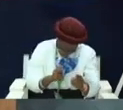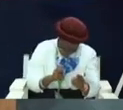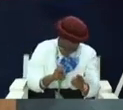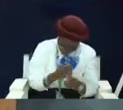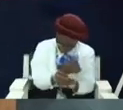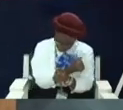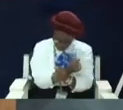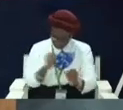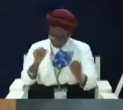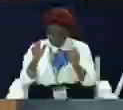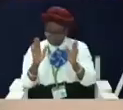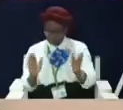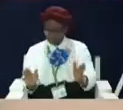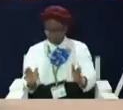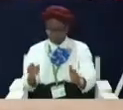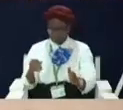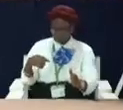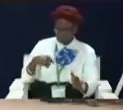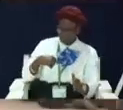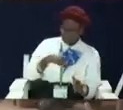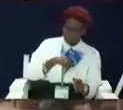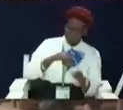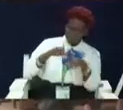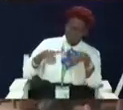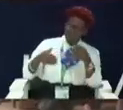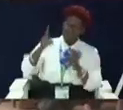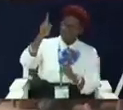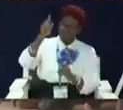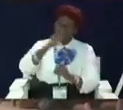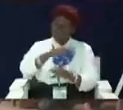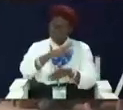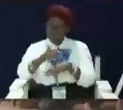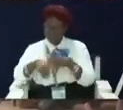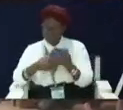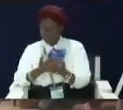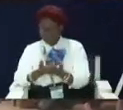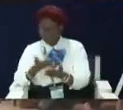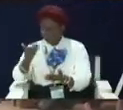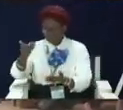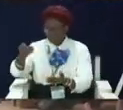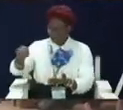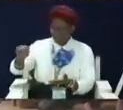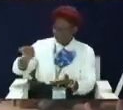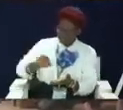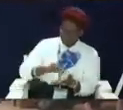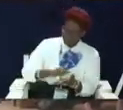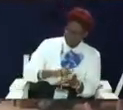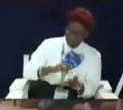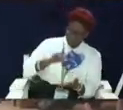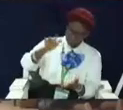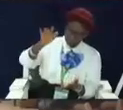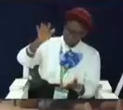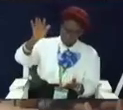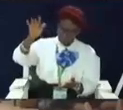honor. Savior, we give you all the glory.